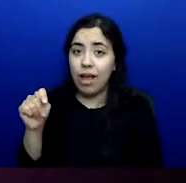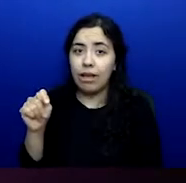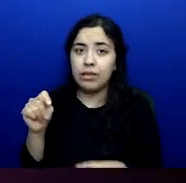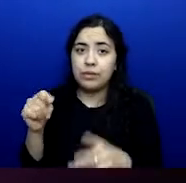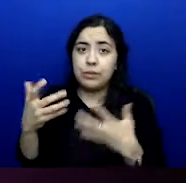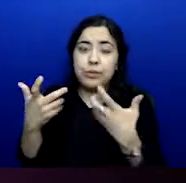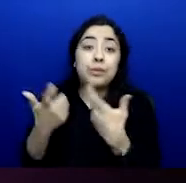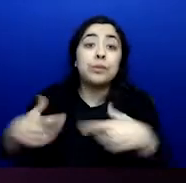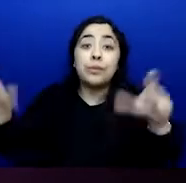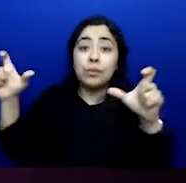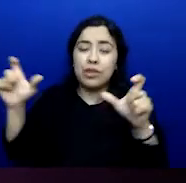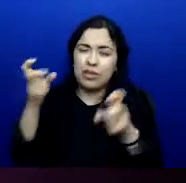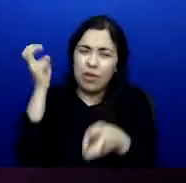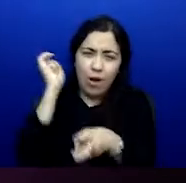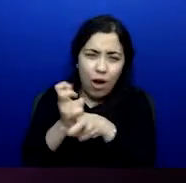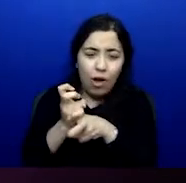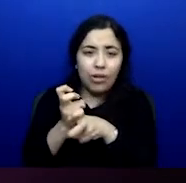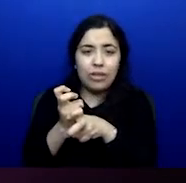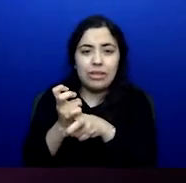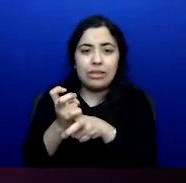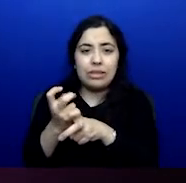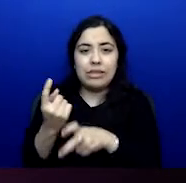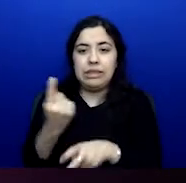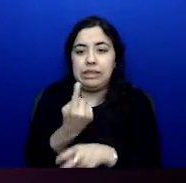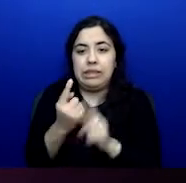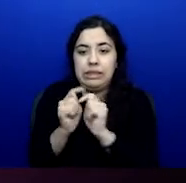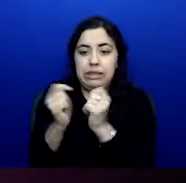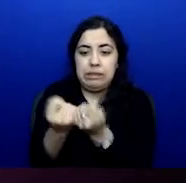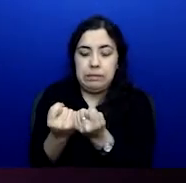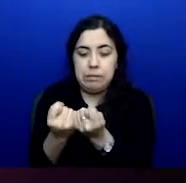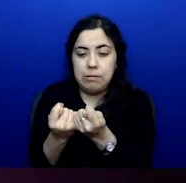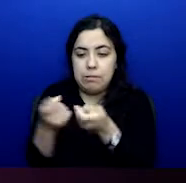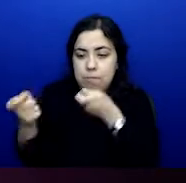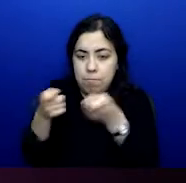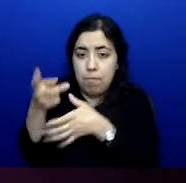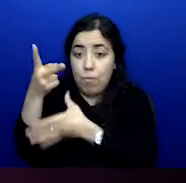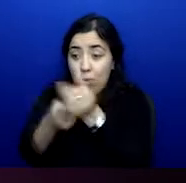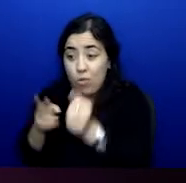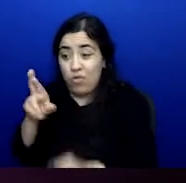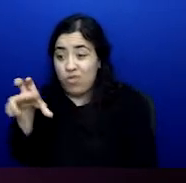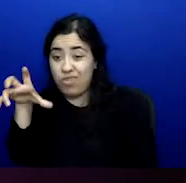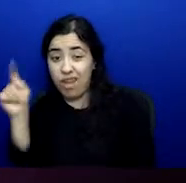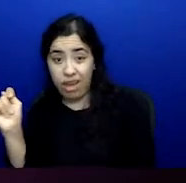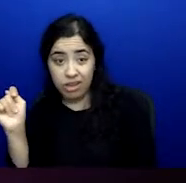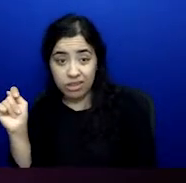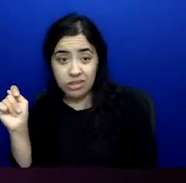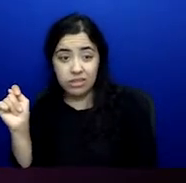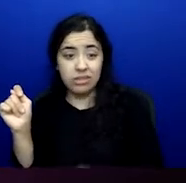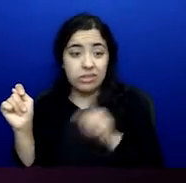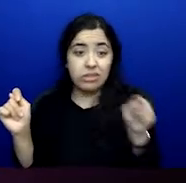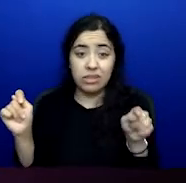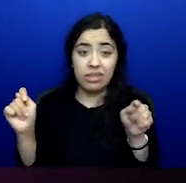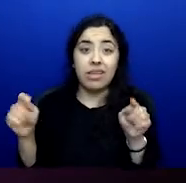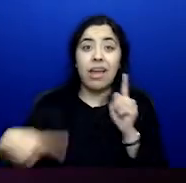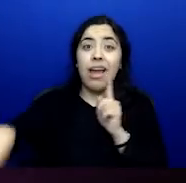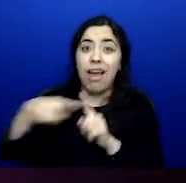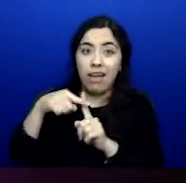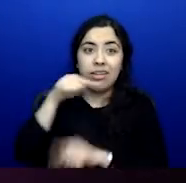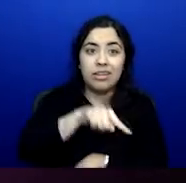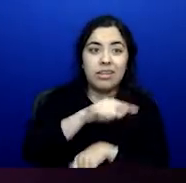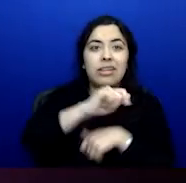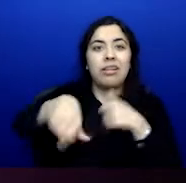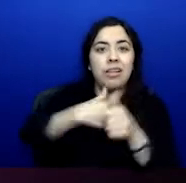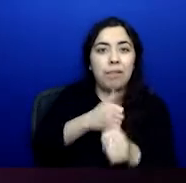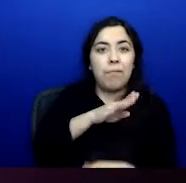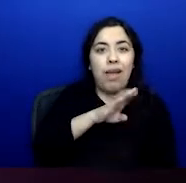that it's extremely hard as a single team to manage both the React part and all the back-end